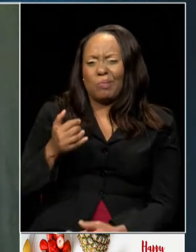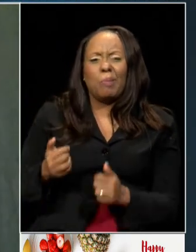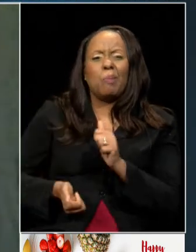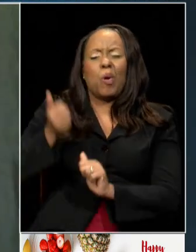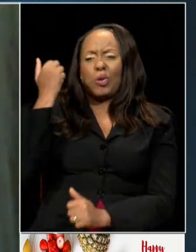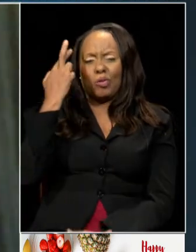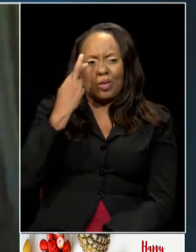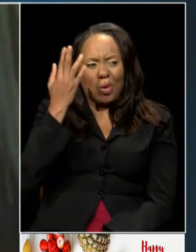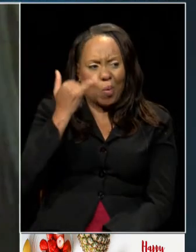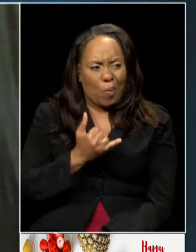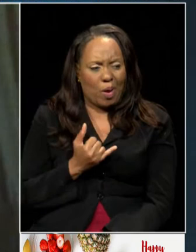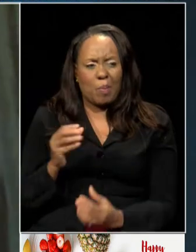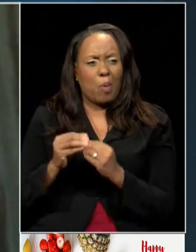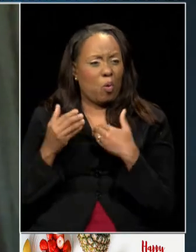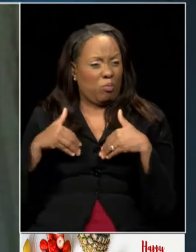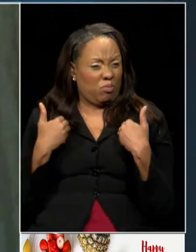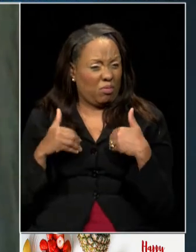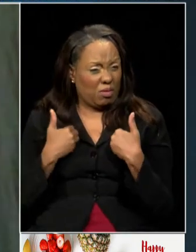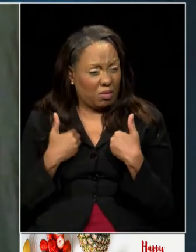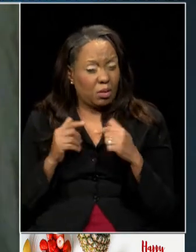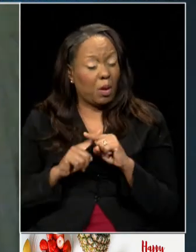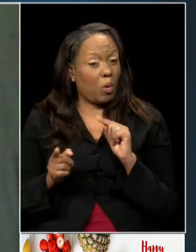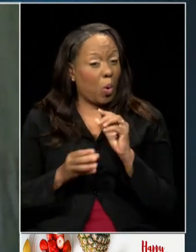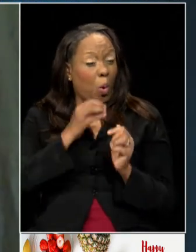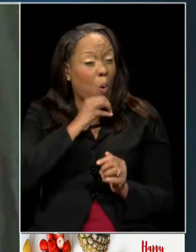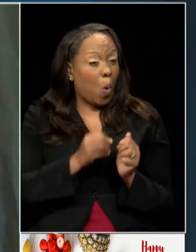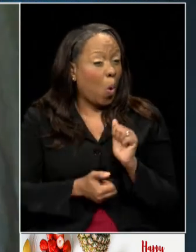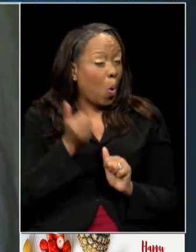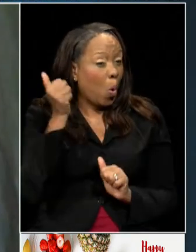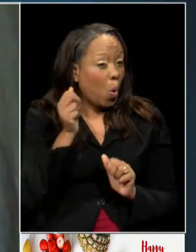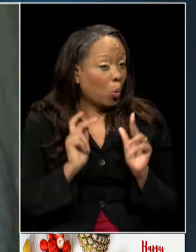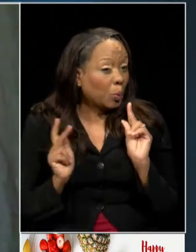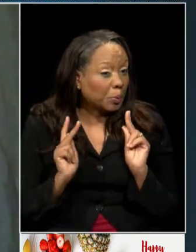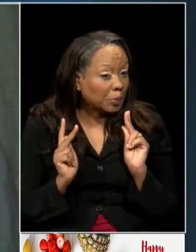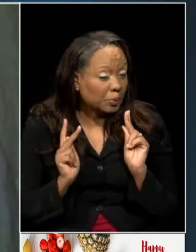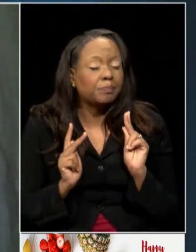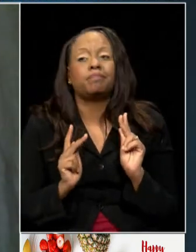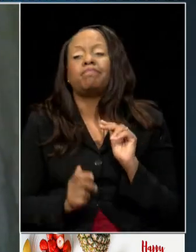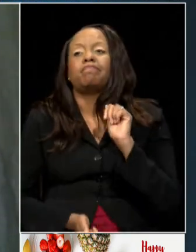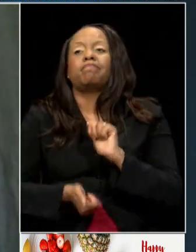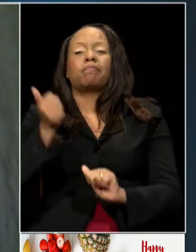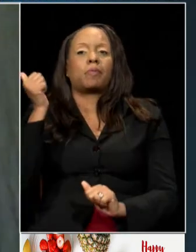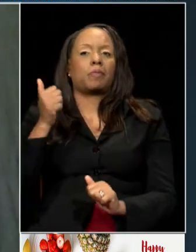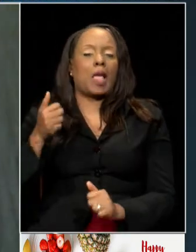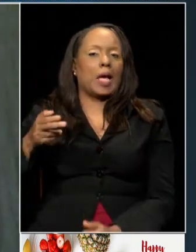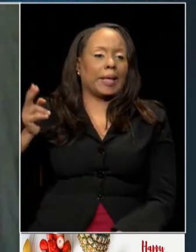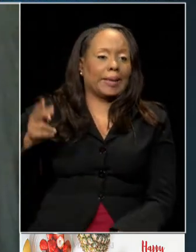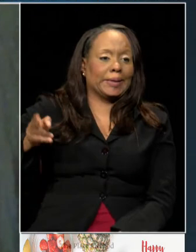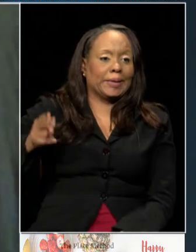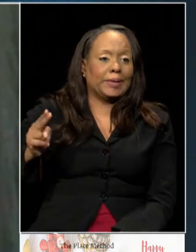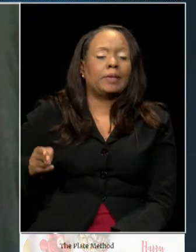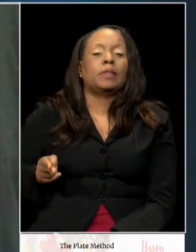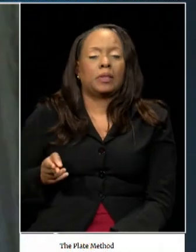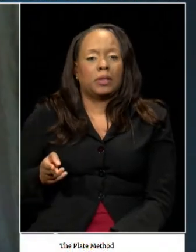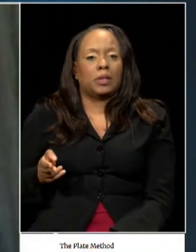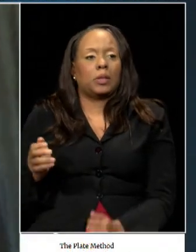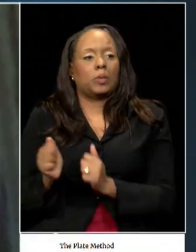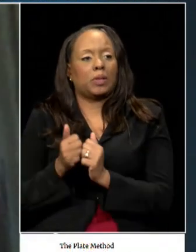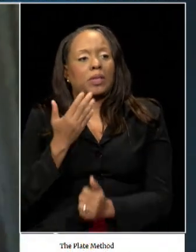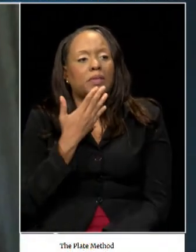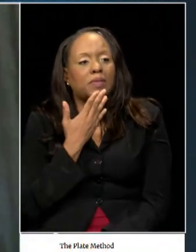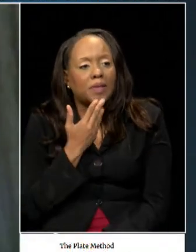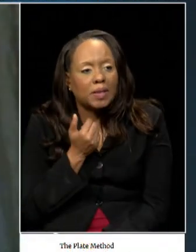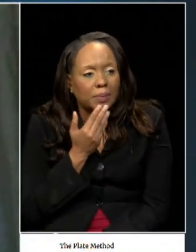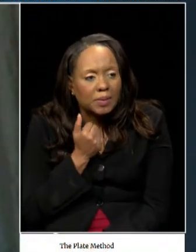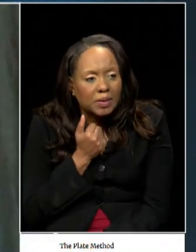the younger age group. But in the older patients, most of them would have a history of hypertension, diabetes,